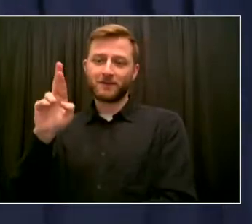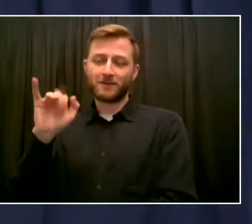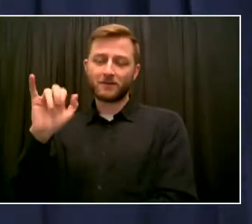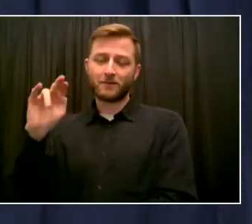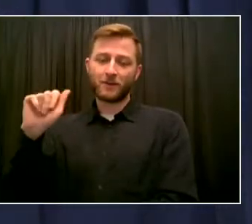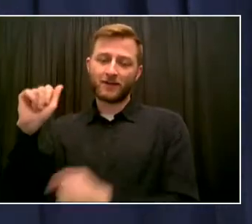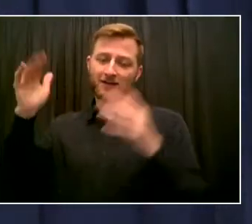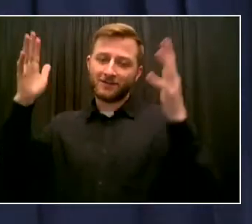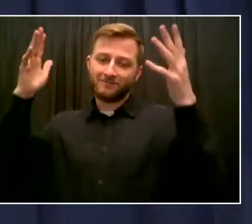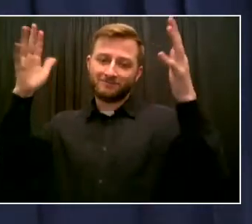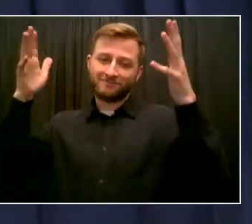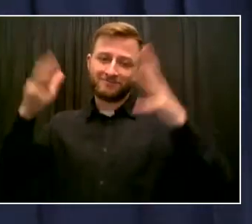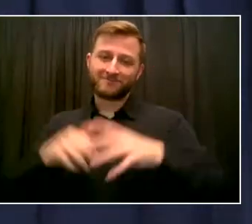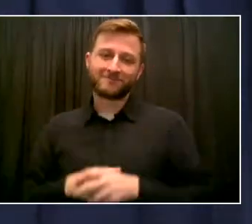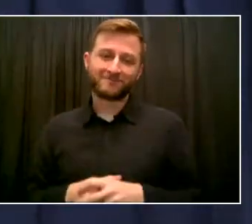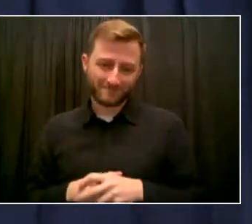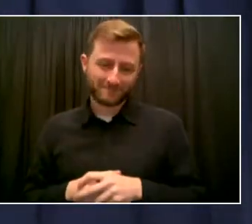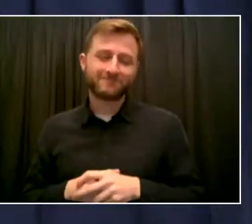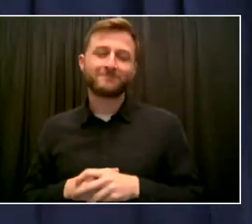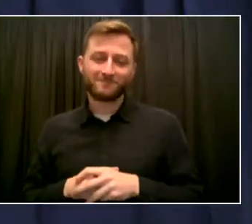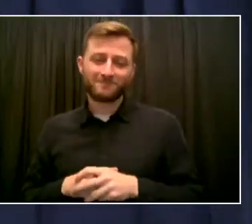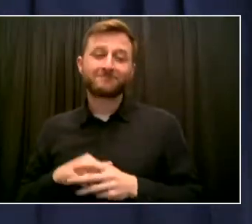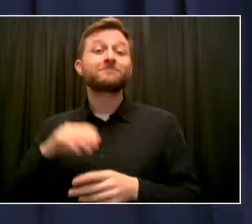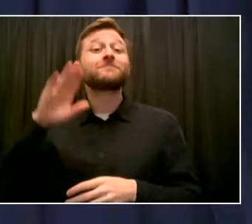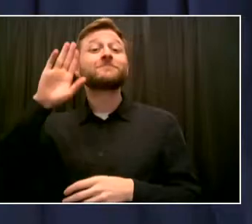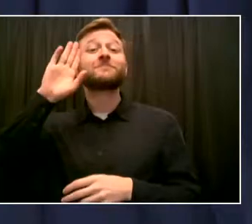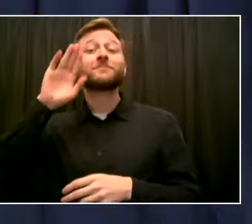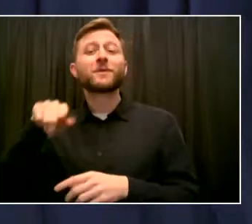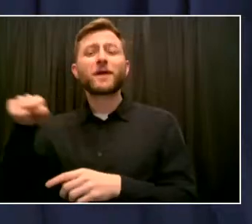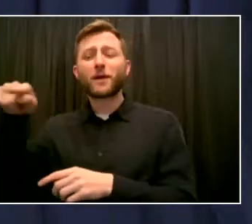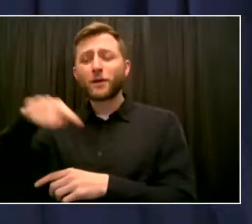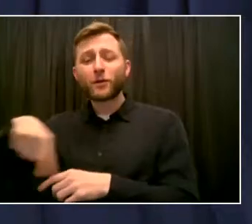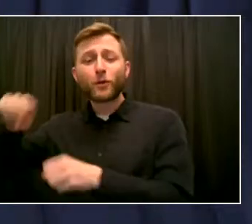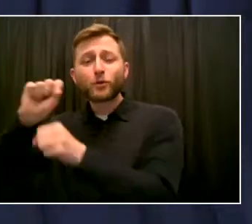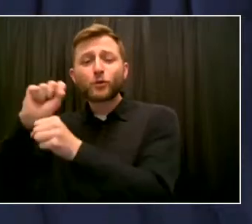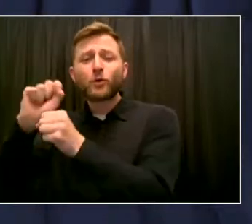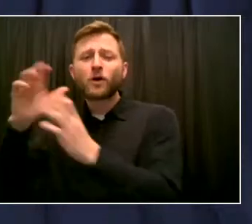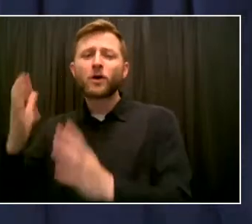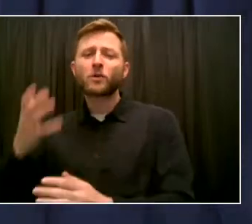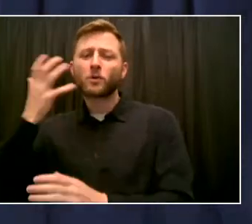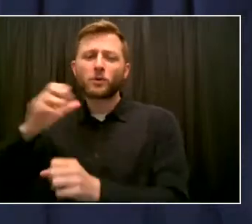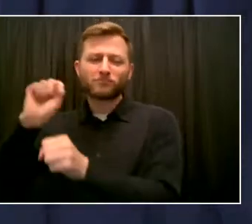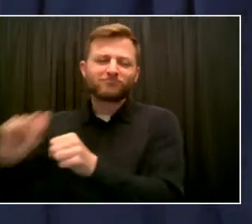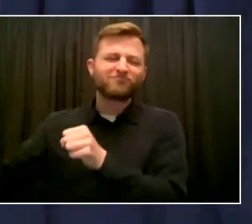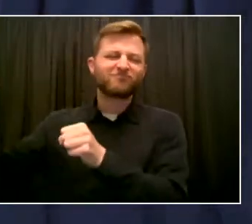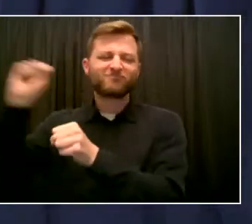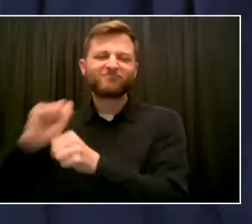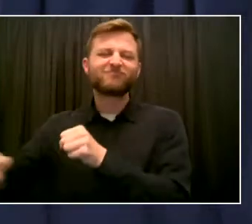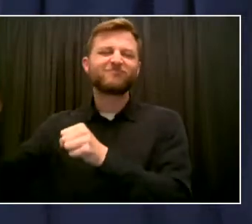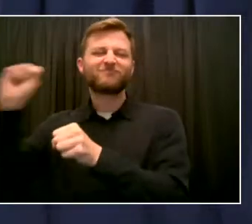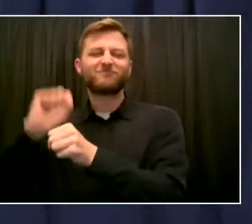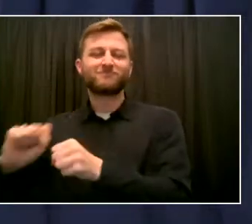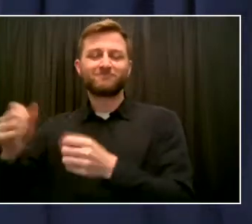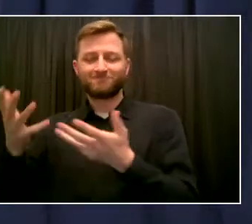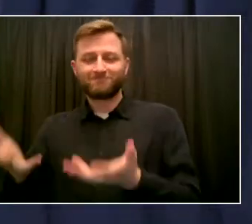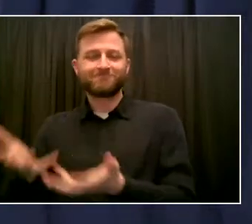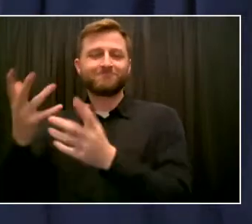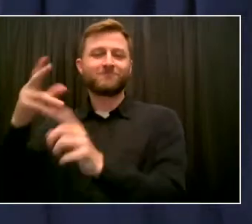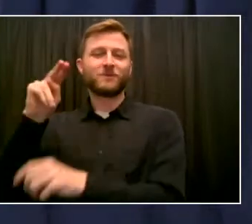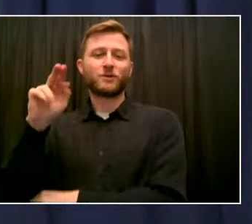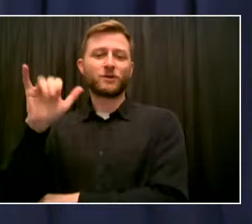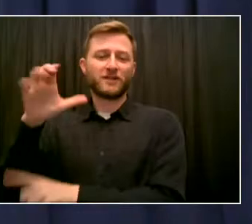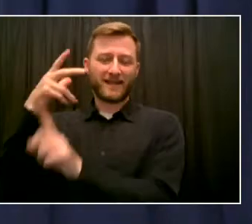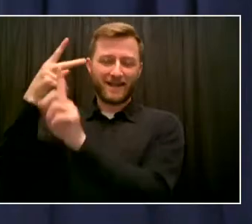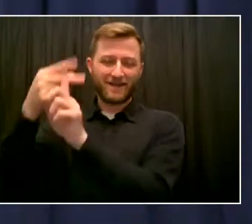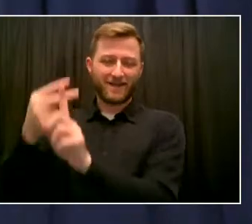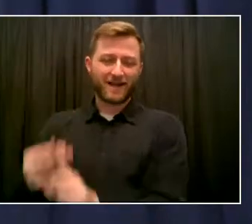People have been working so hard to get New York City vaccinated, and we are truly grateful to all of the nurses, pharmacists, doctors,